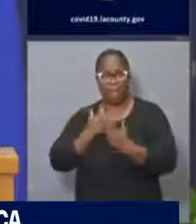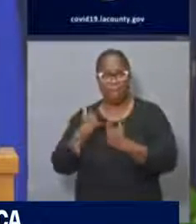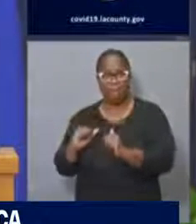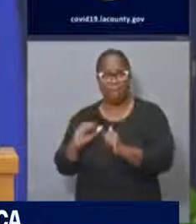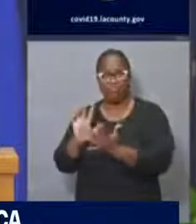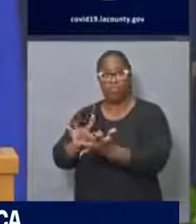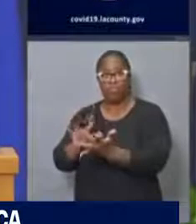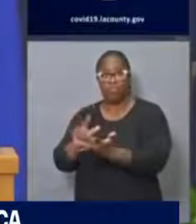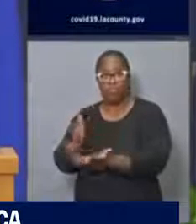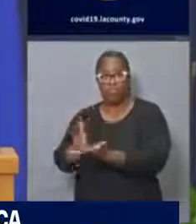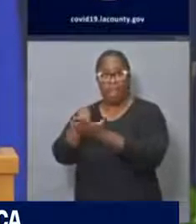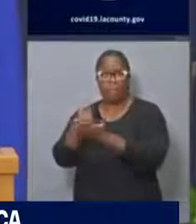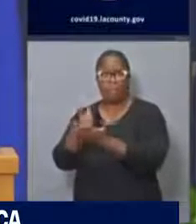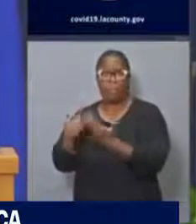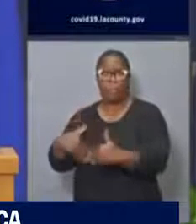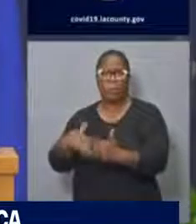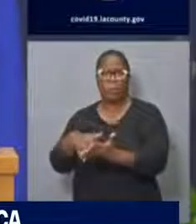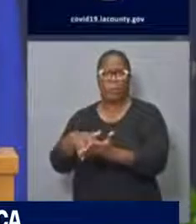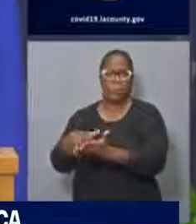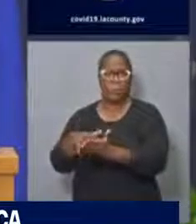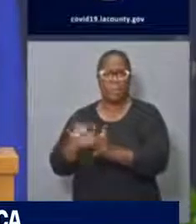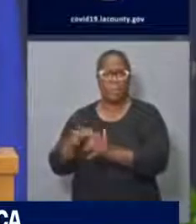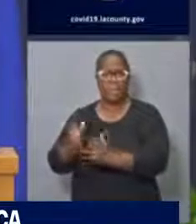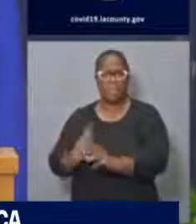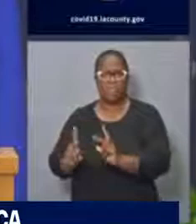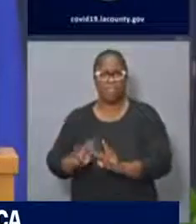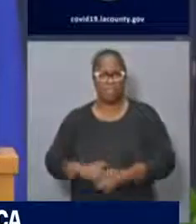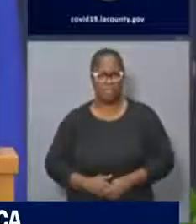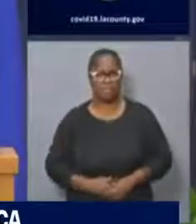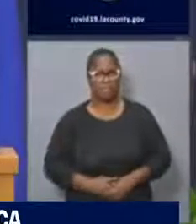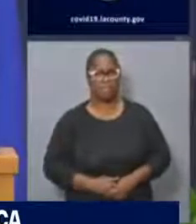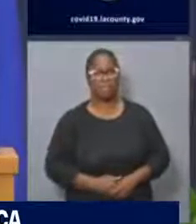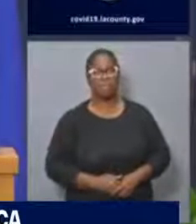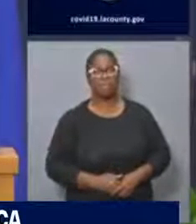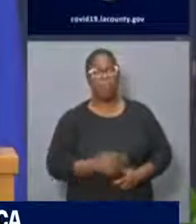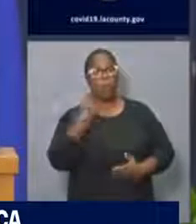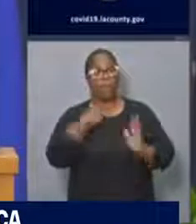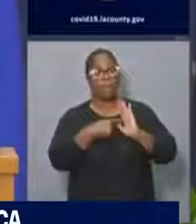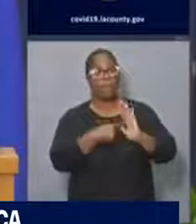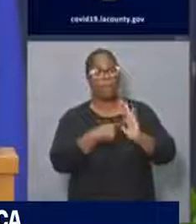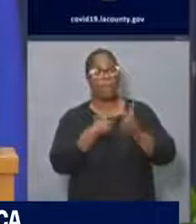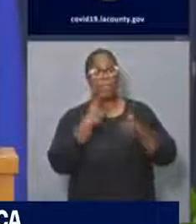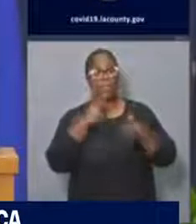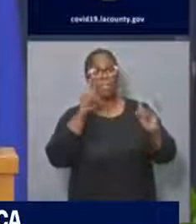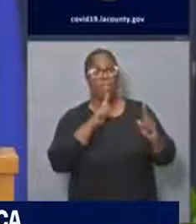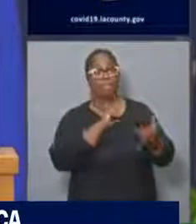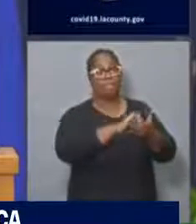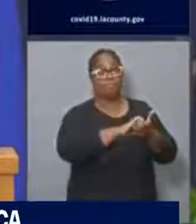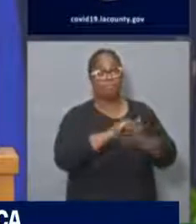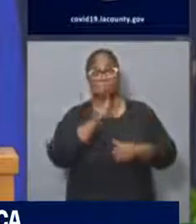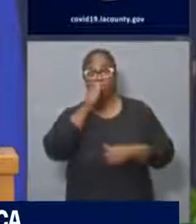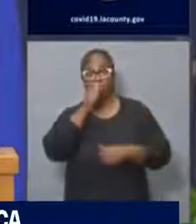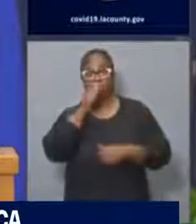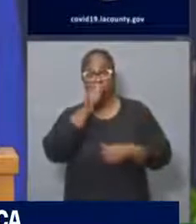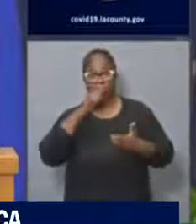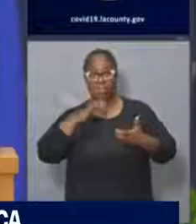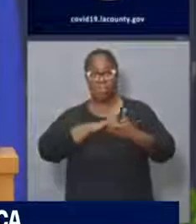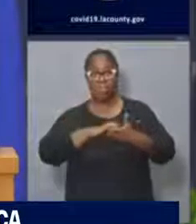populations. One example of a successful public-private partnership is our testing site on the campus of Charles